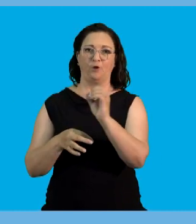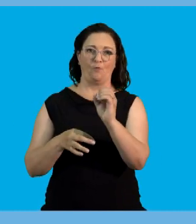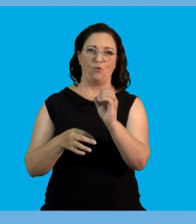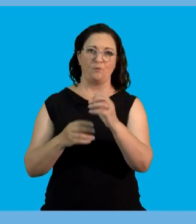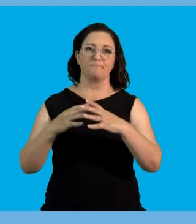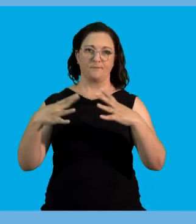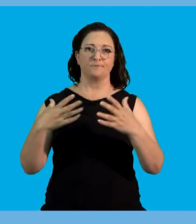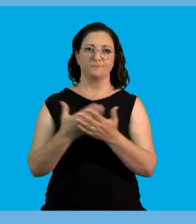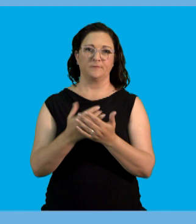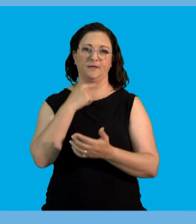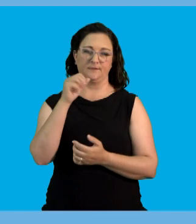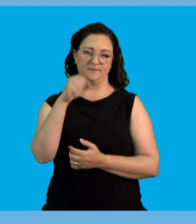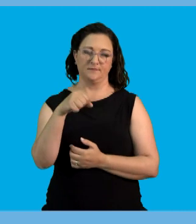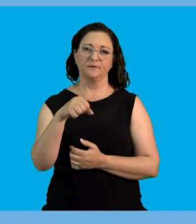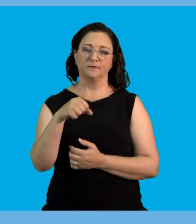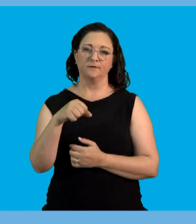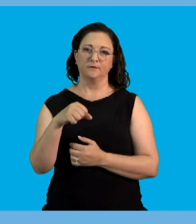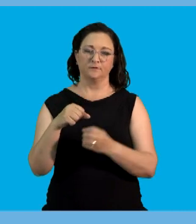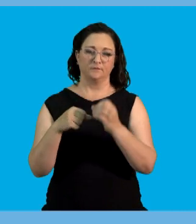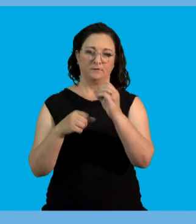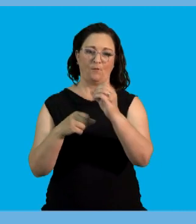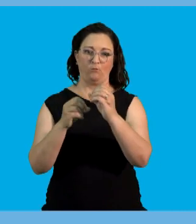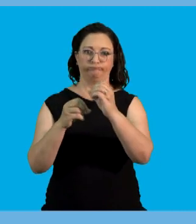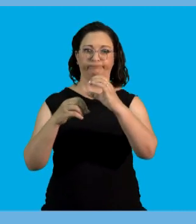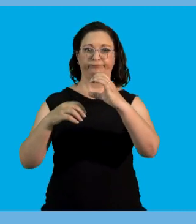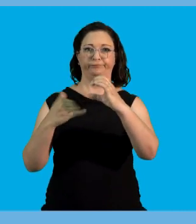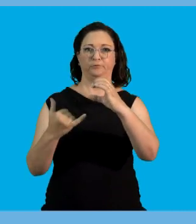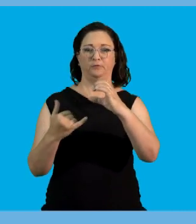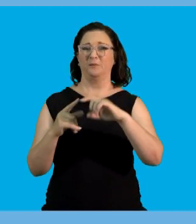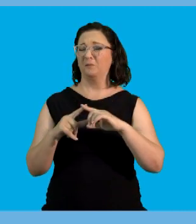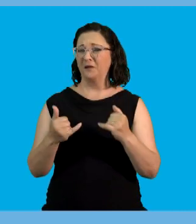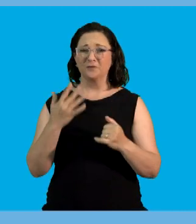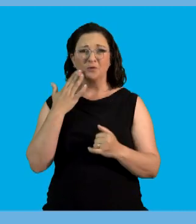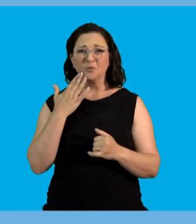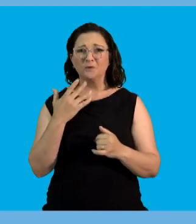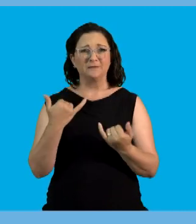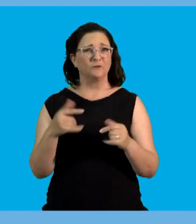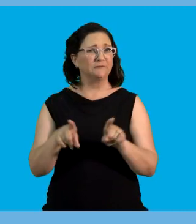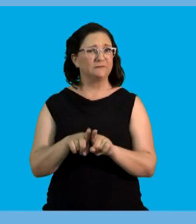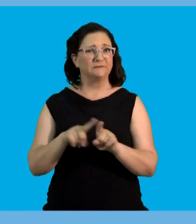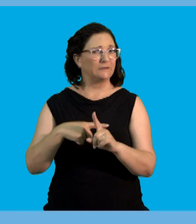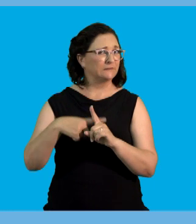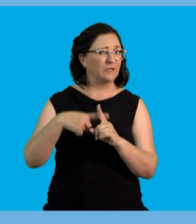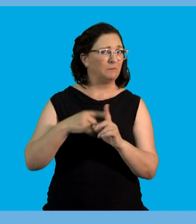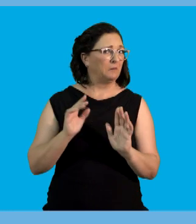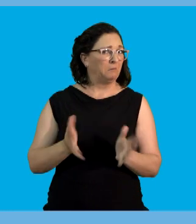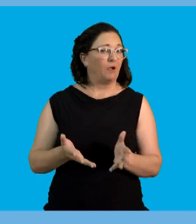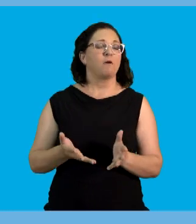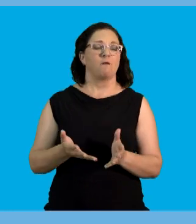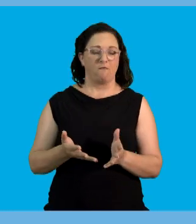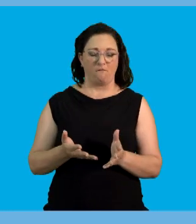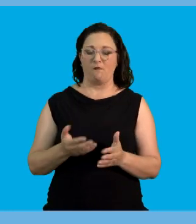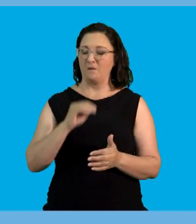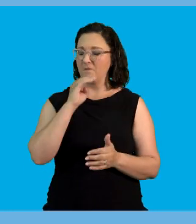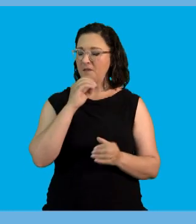But if it's the same ball, then the mass will remain the same even before and after the change in temperature.